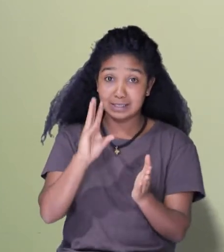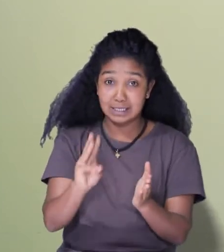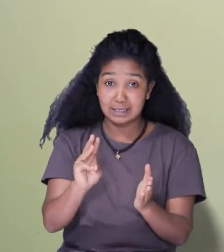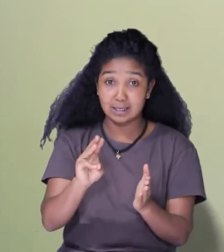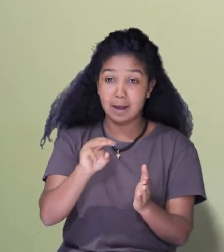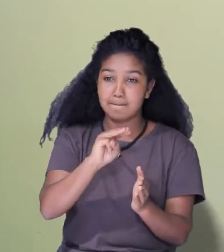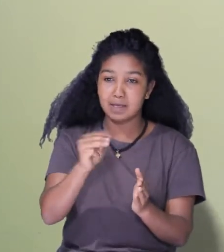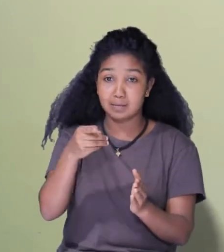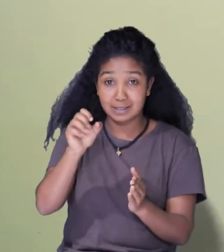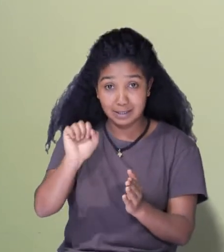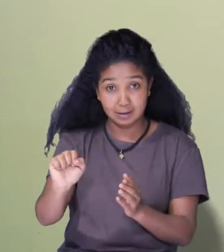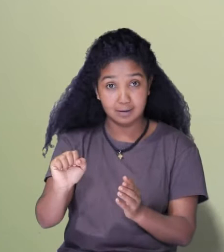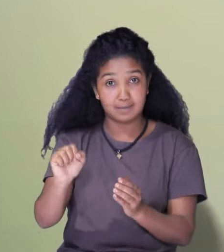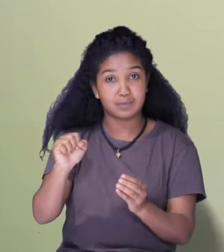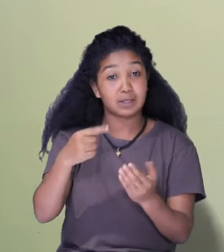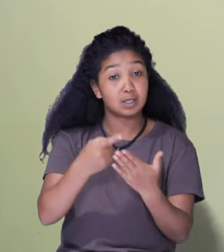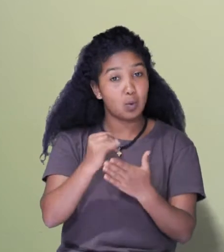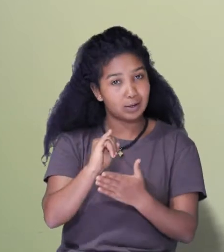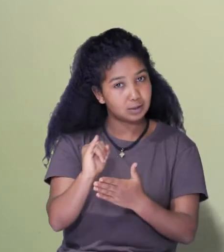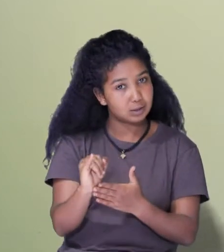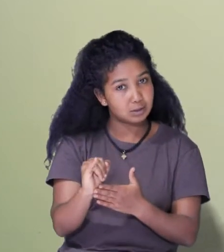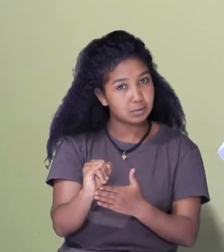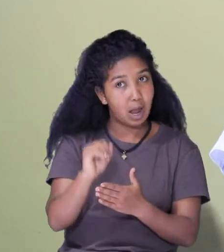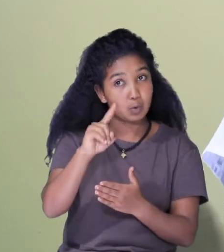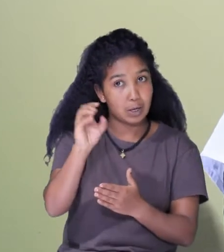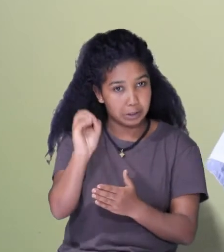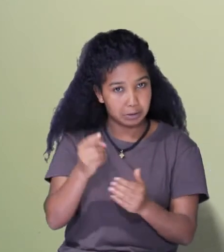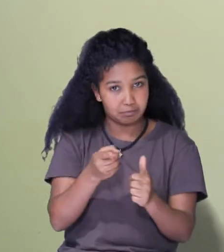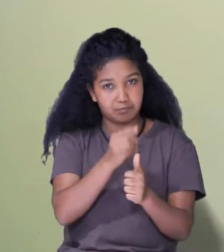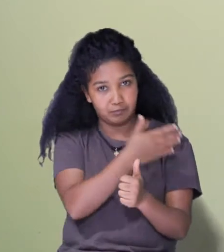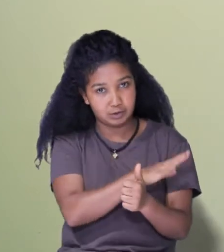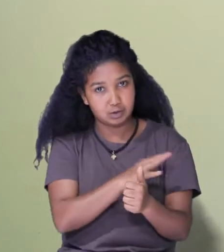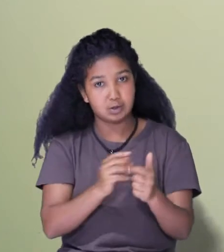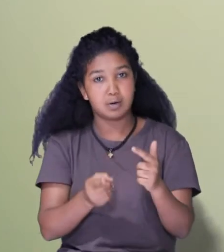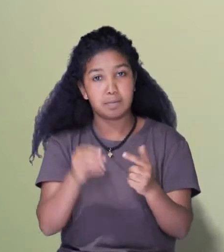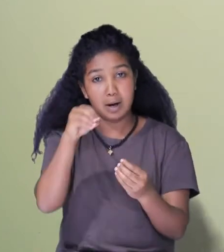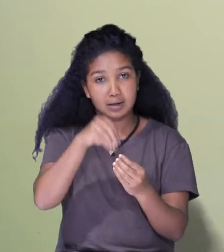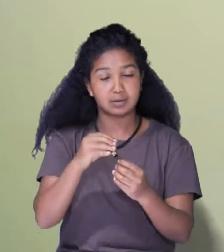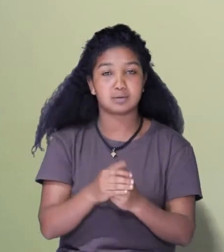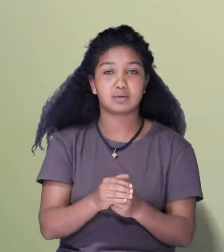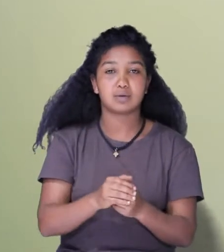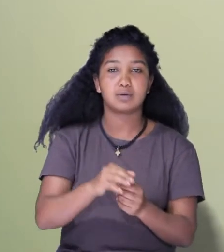0.6 meter per second. This one is at 1 degree centigrade, and also plus